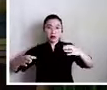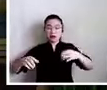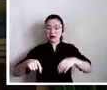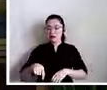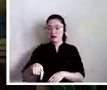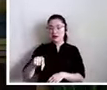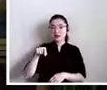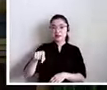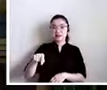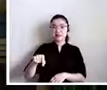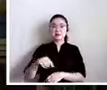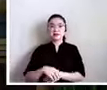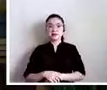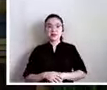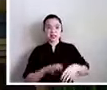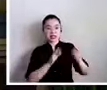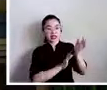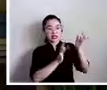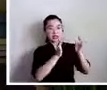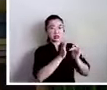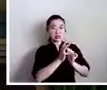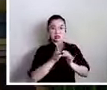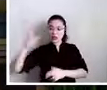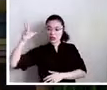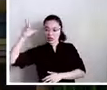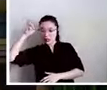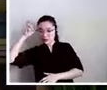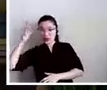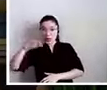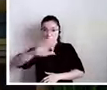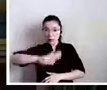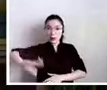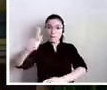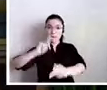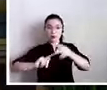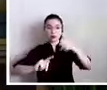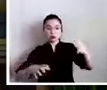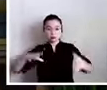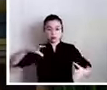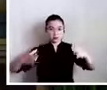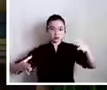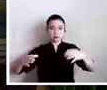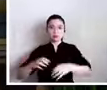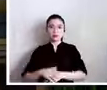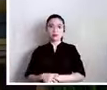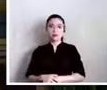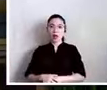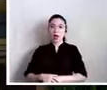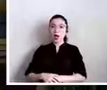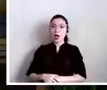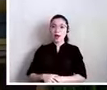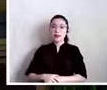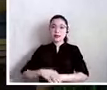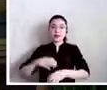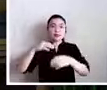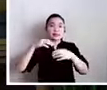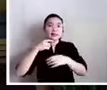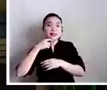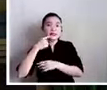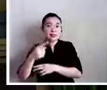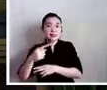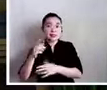he is casting out demons. And how irrational it is when Jesus is telling them, answering them, unsa man gud na